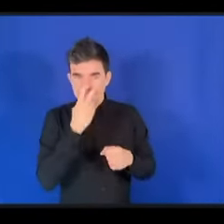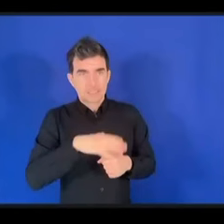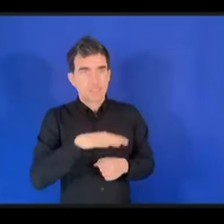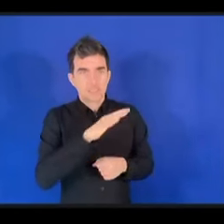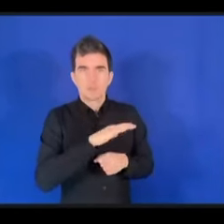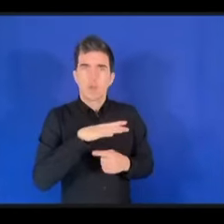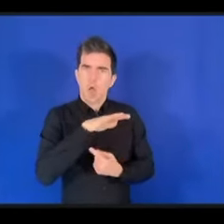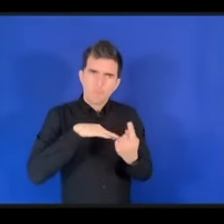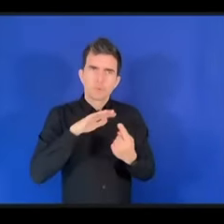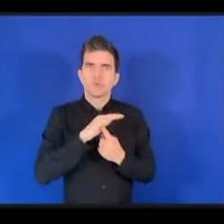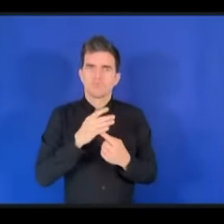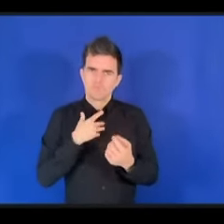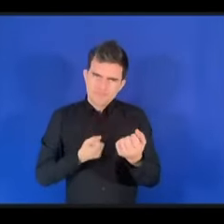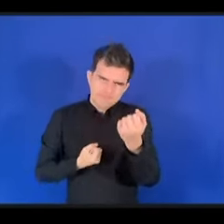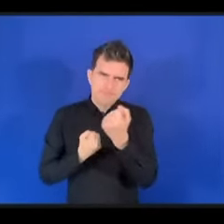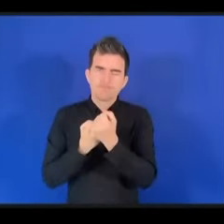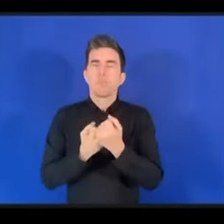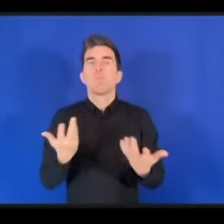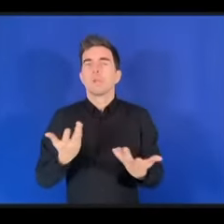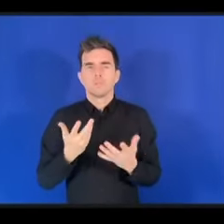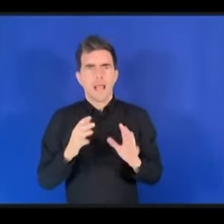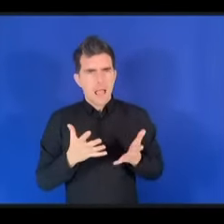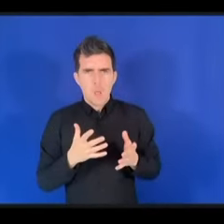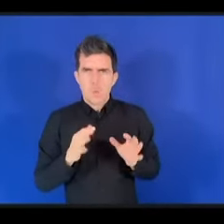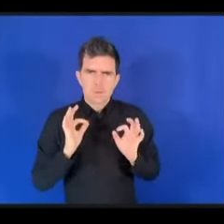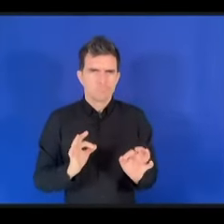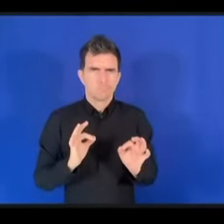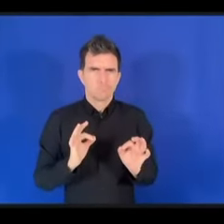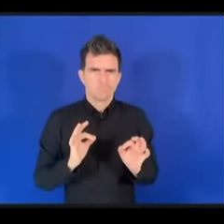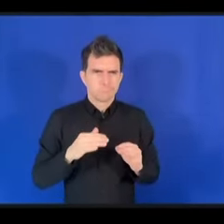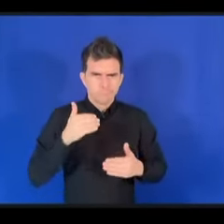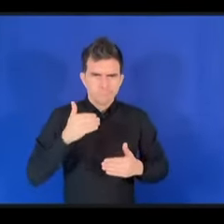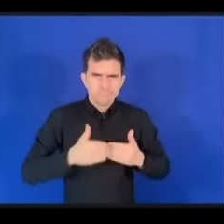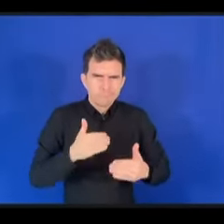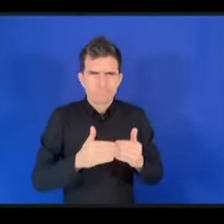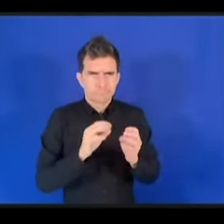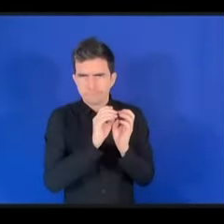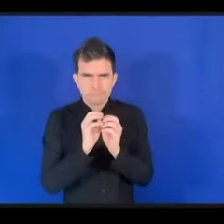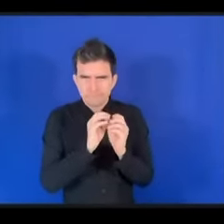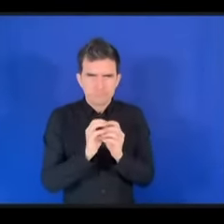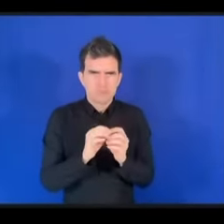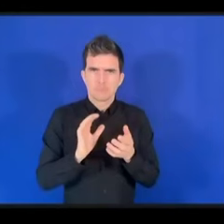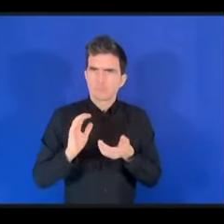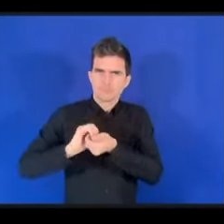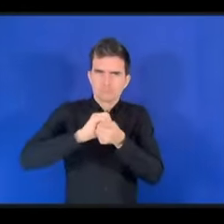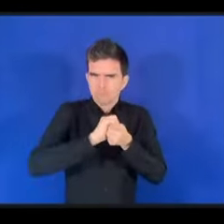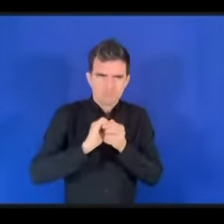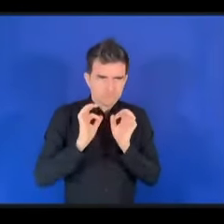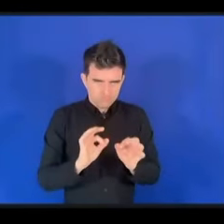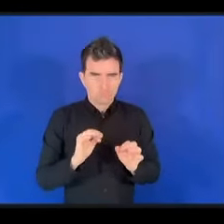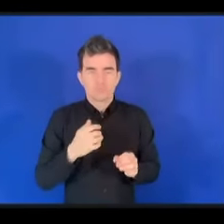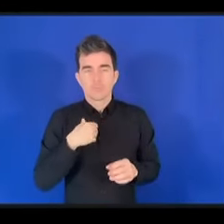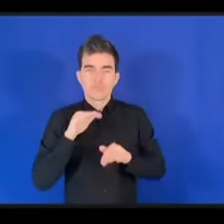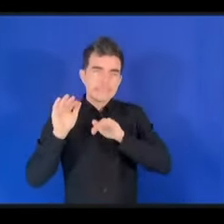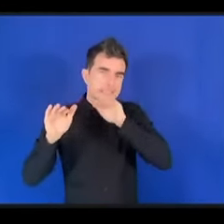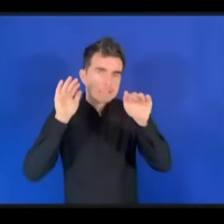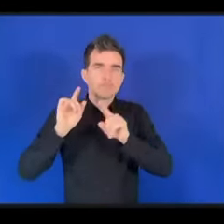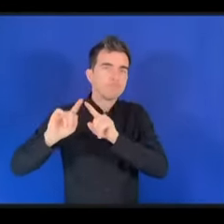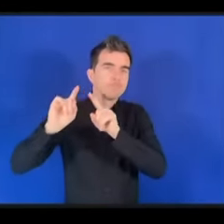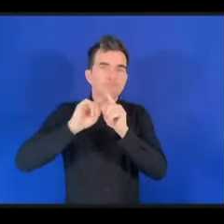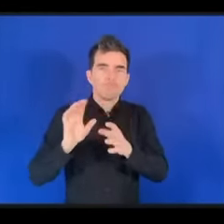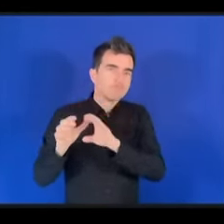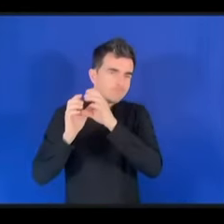all stakeholders to renew their commitment once more and to show support for the institutions